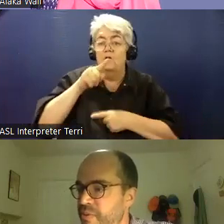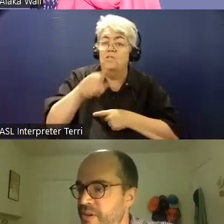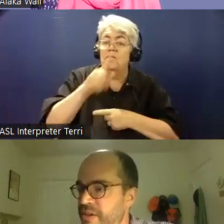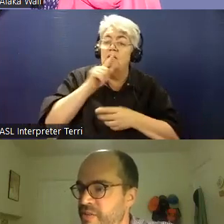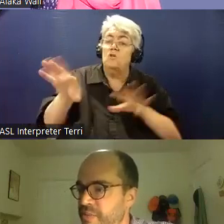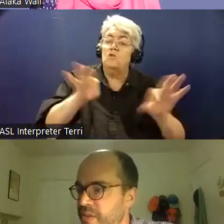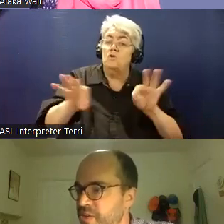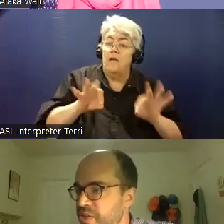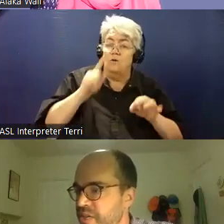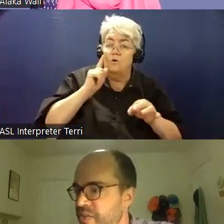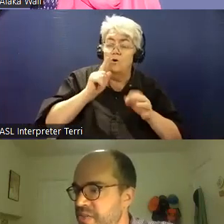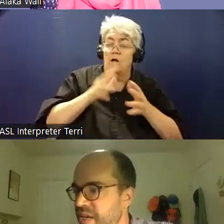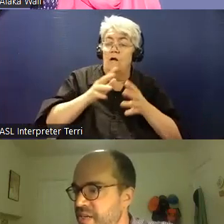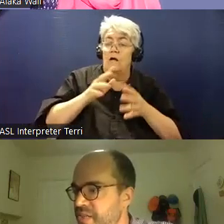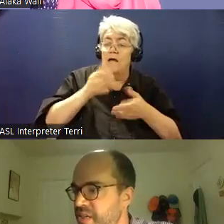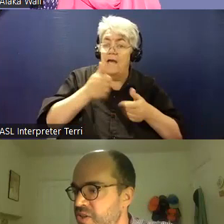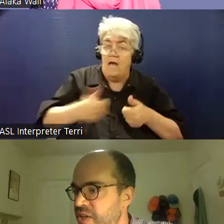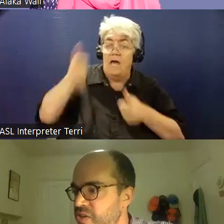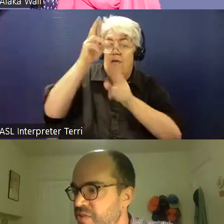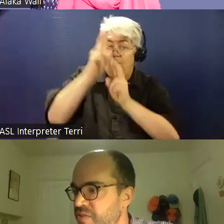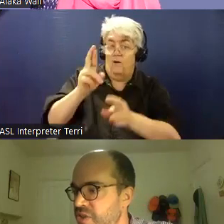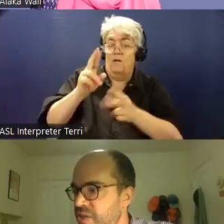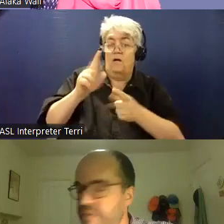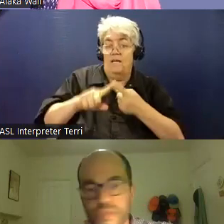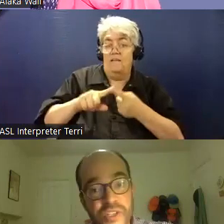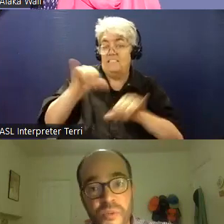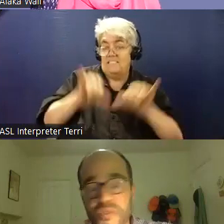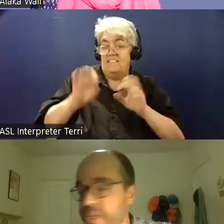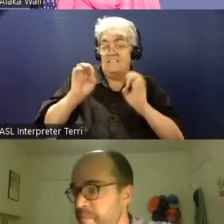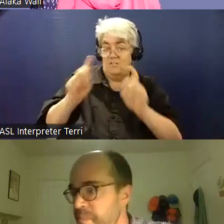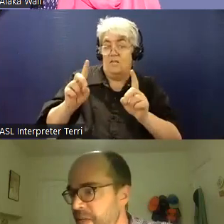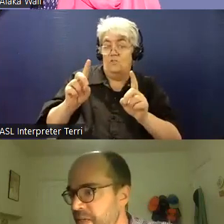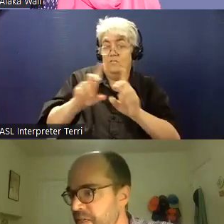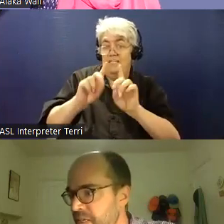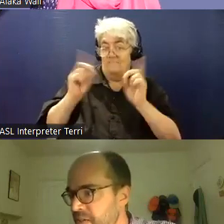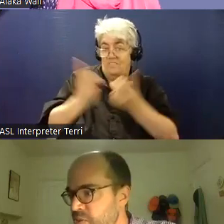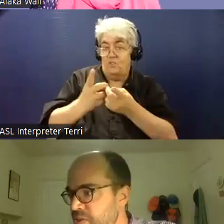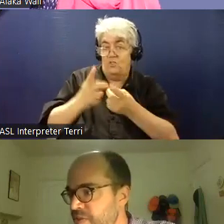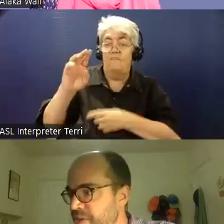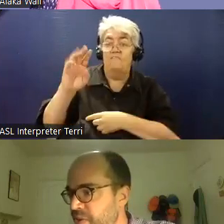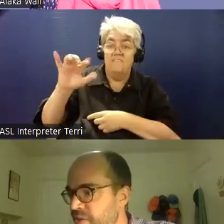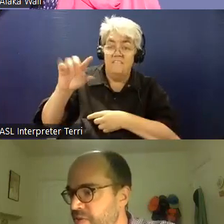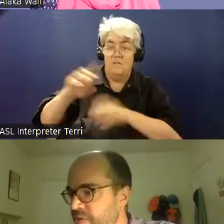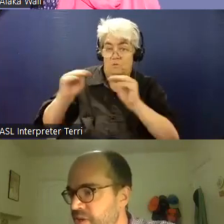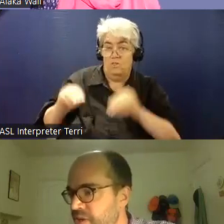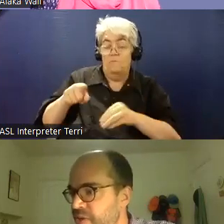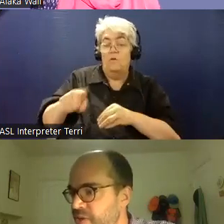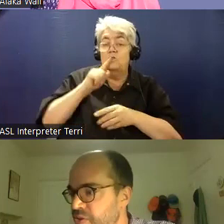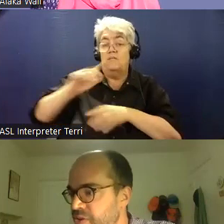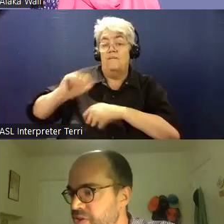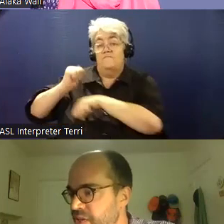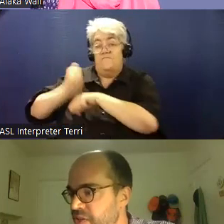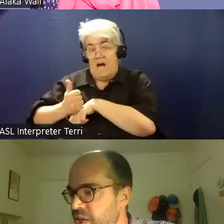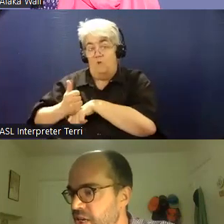North American anthropology in the Science and Education Division of the Field Museum. She was the founding director of the Center for